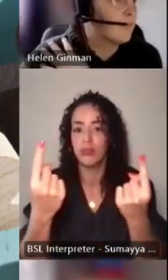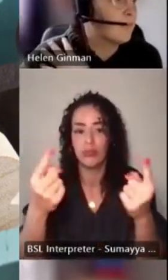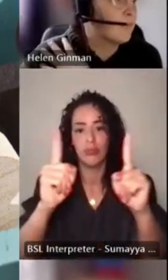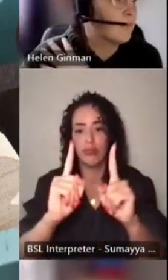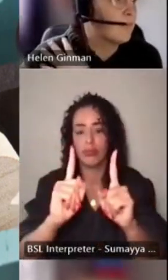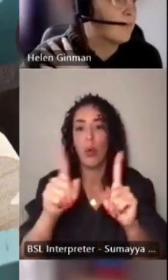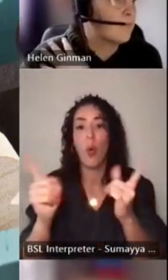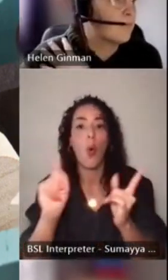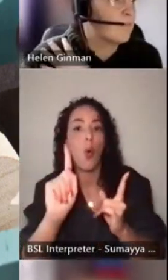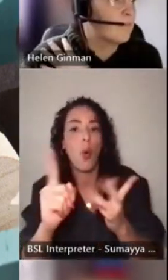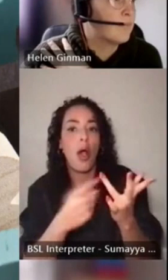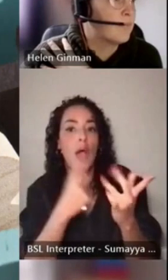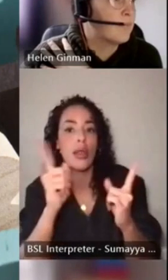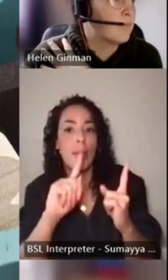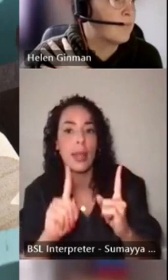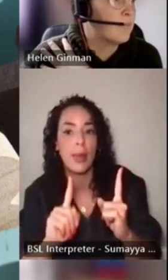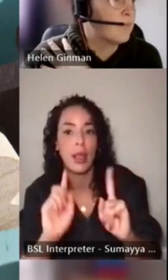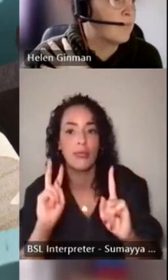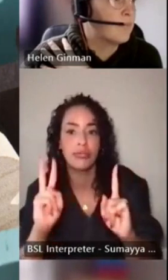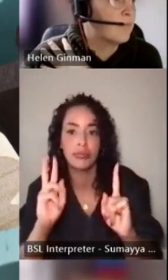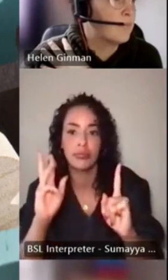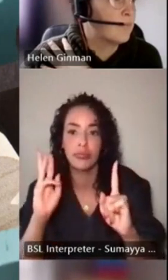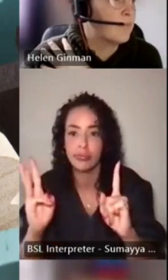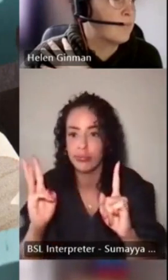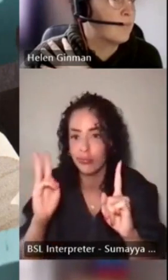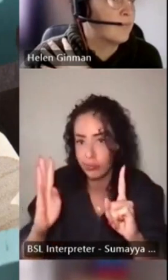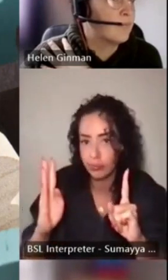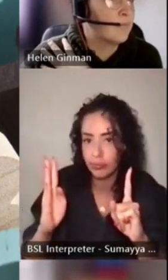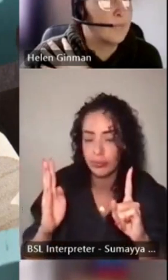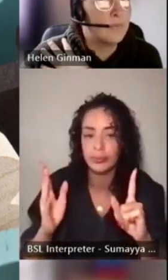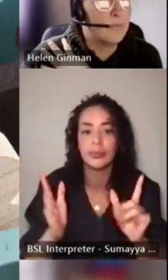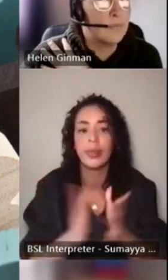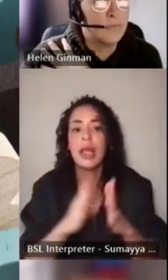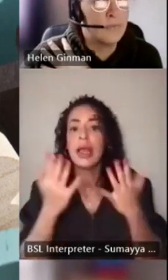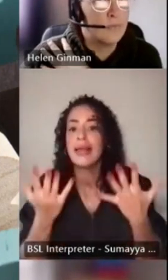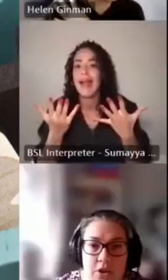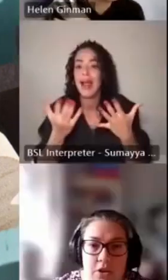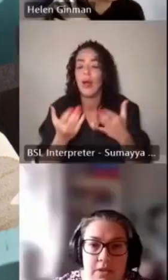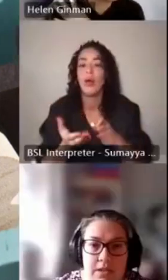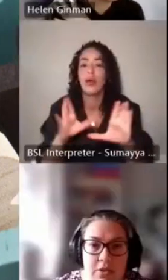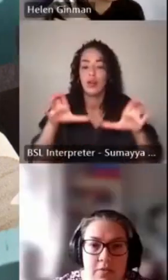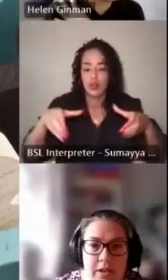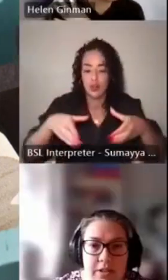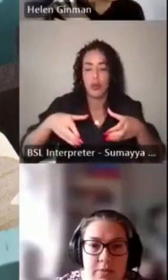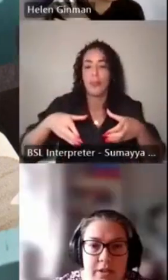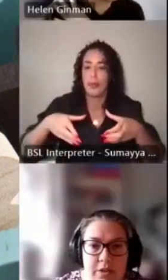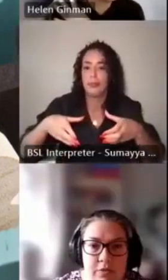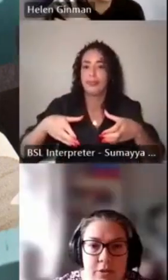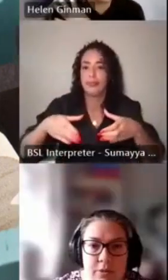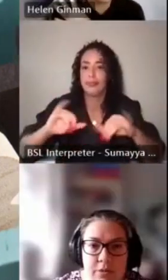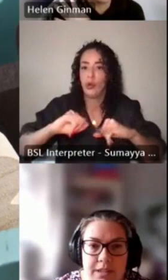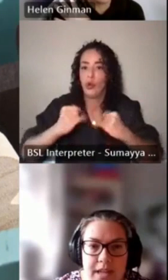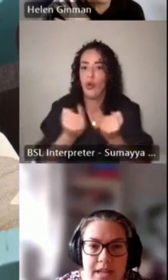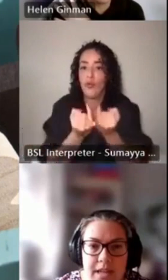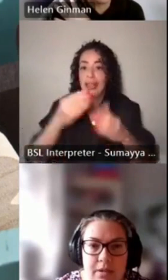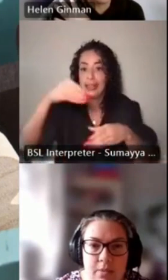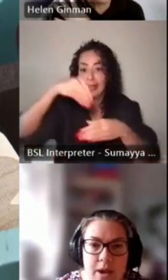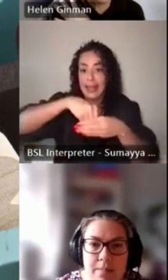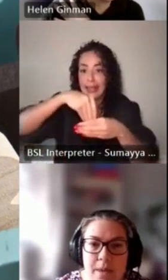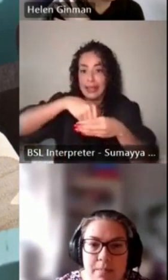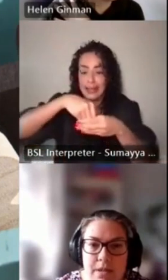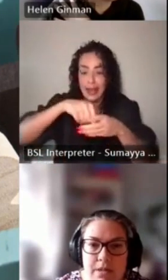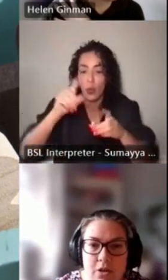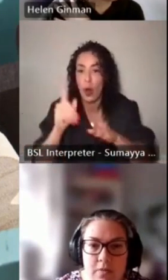others. So then we've got intra-group conflict. So this is conflict within a group or a